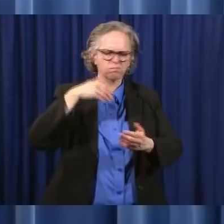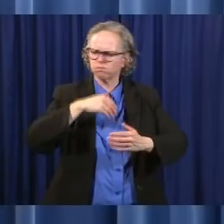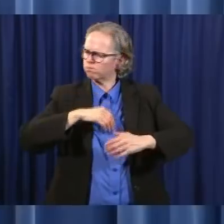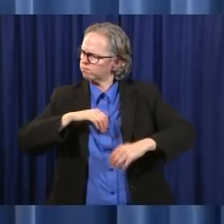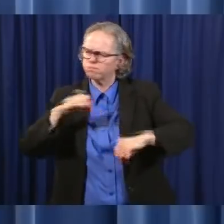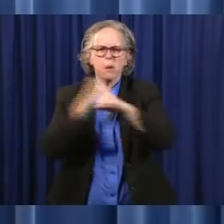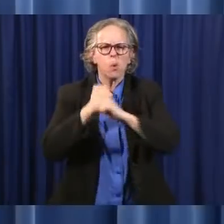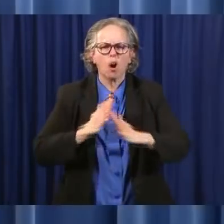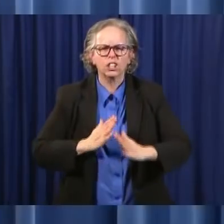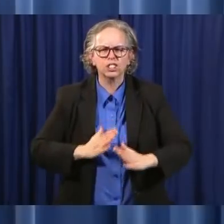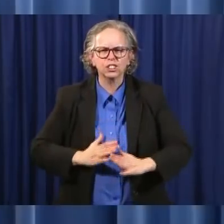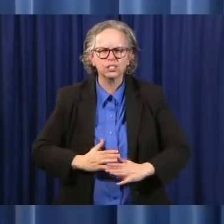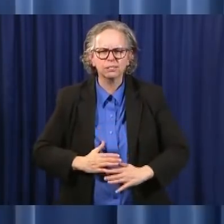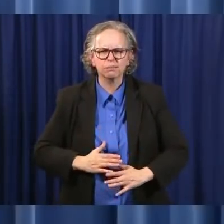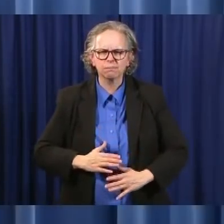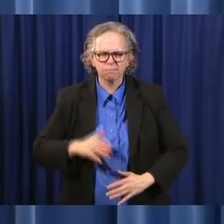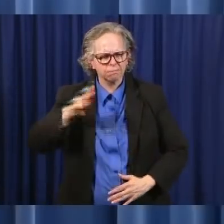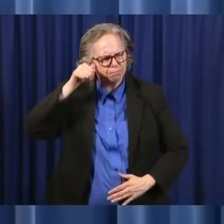going to keep fighting.